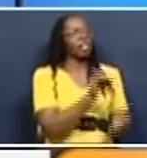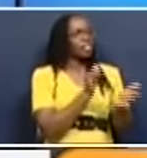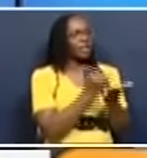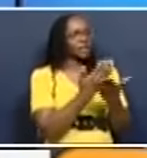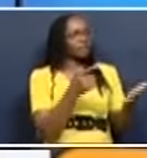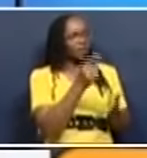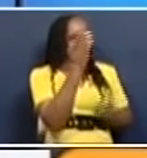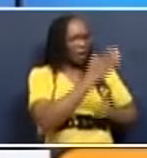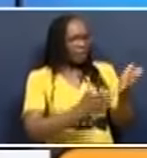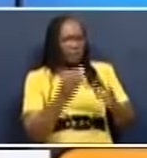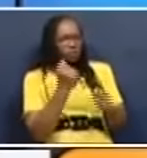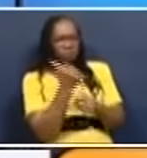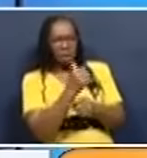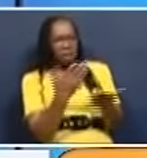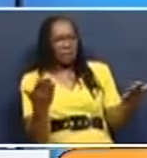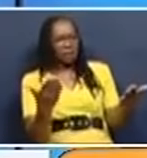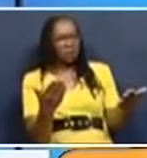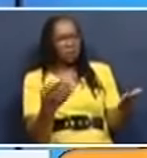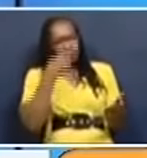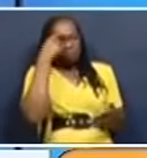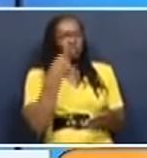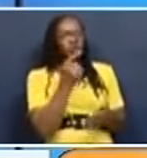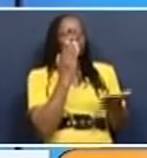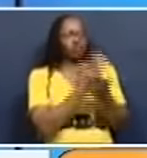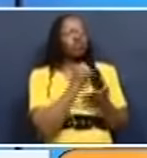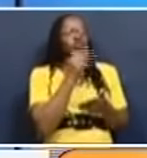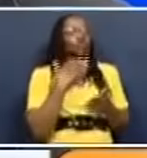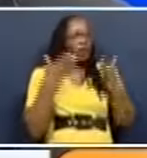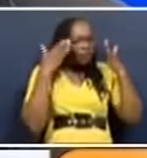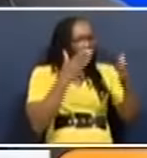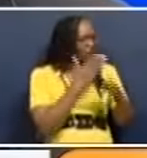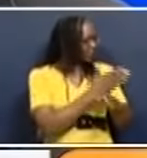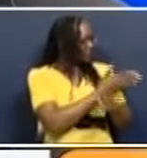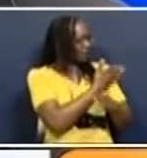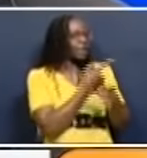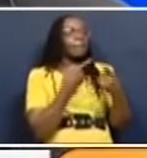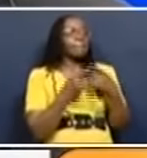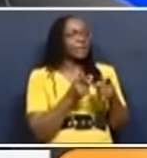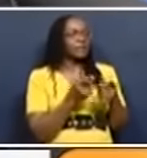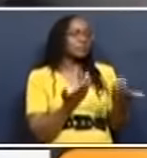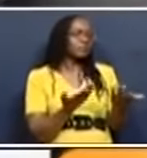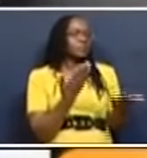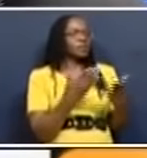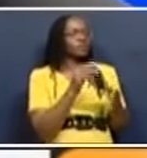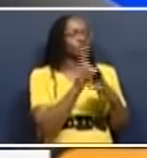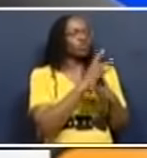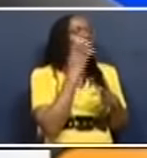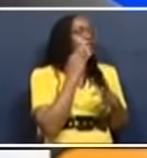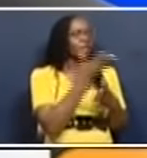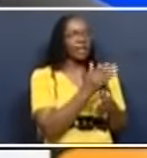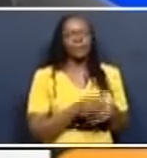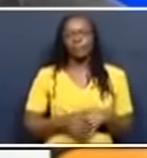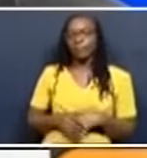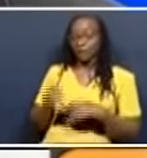planning to do anything about? You said you don't want to talk about the past, but it's a problem that has been there. If I have to use the experience I've done in many other